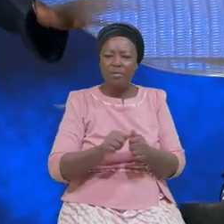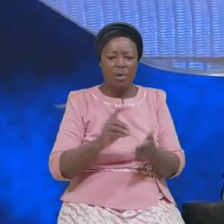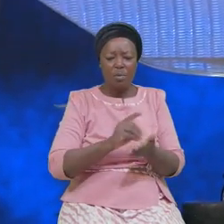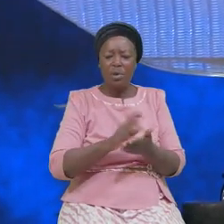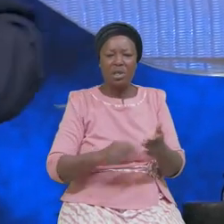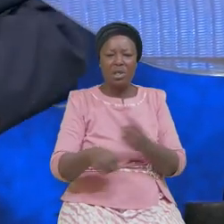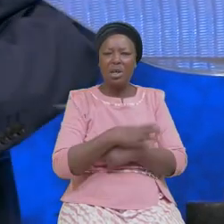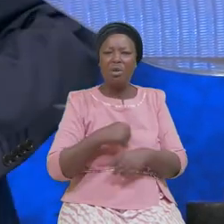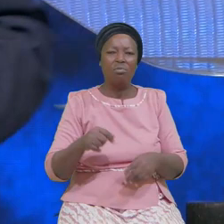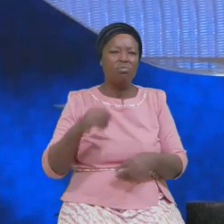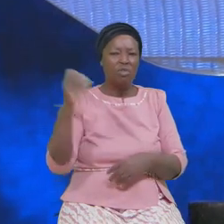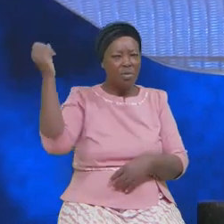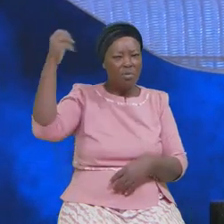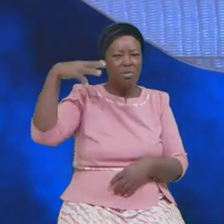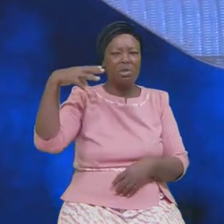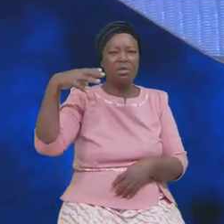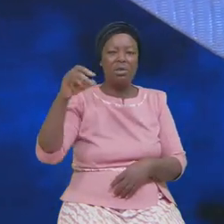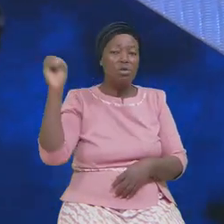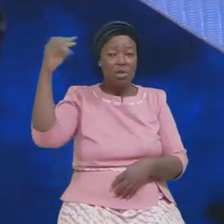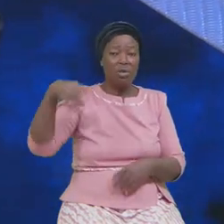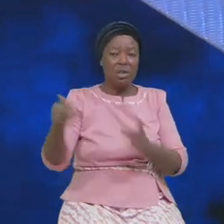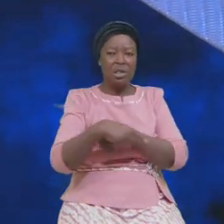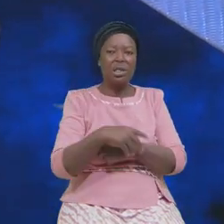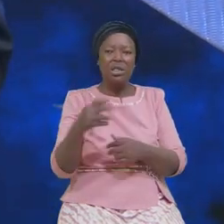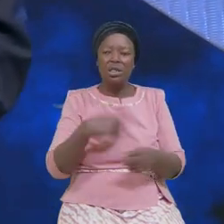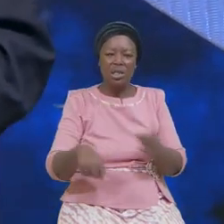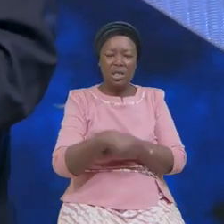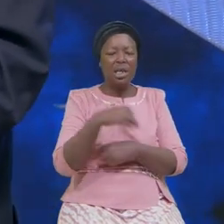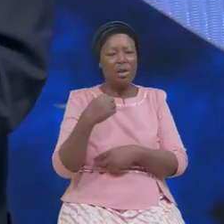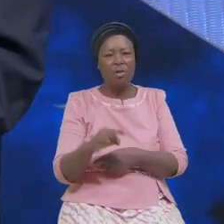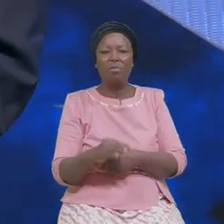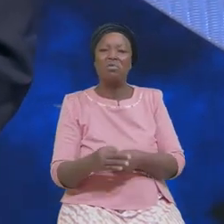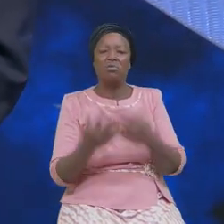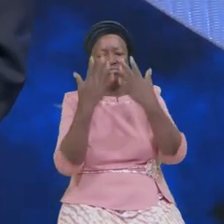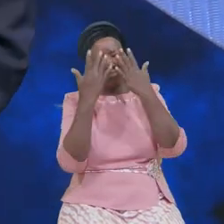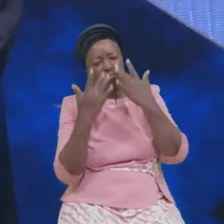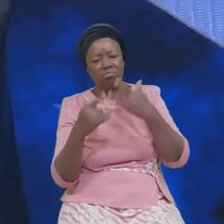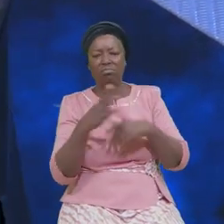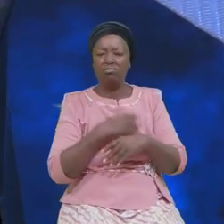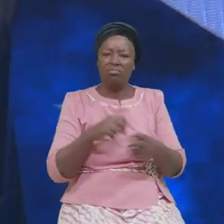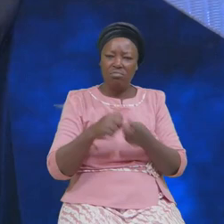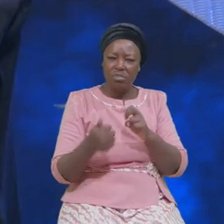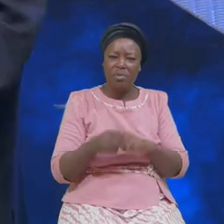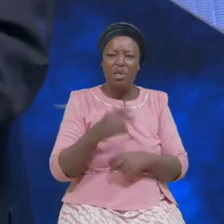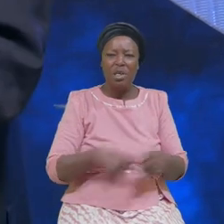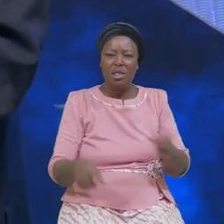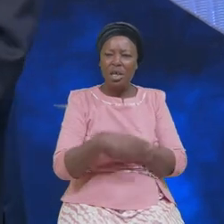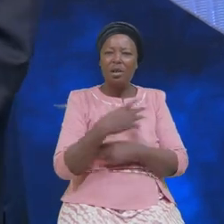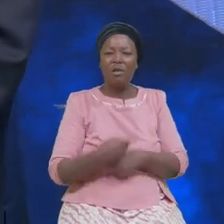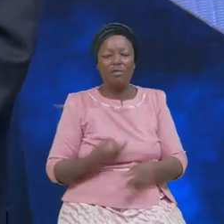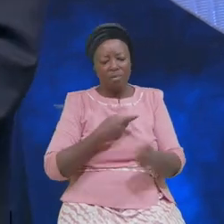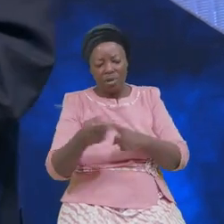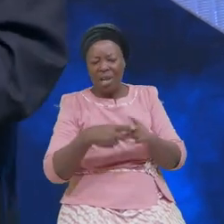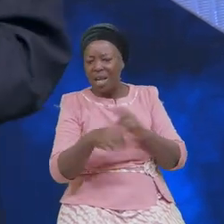day, every day, the day of adversity or the day of persecution or the any